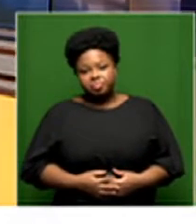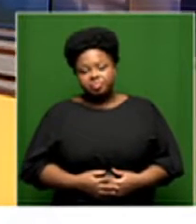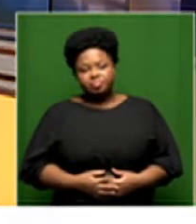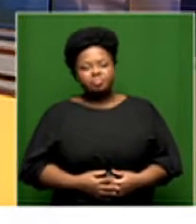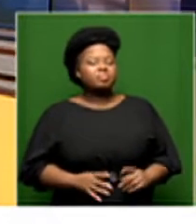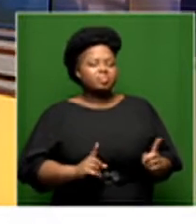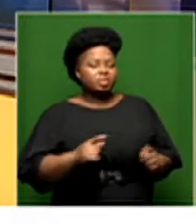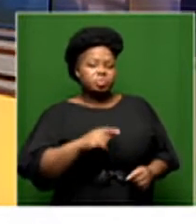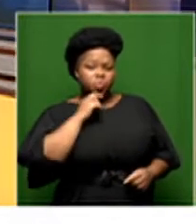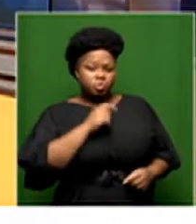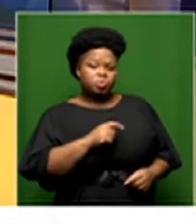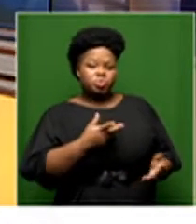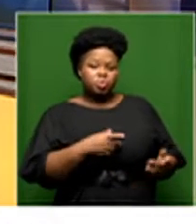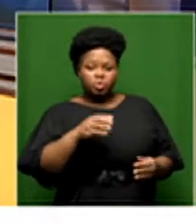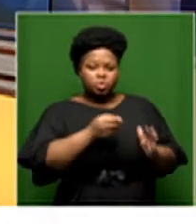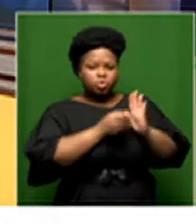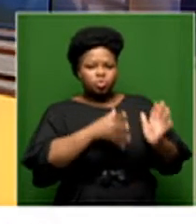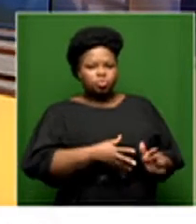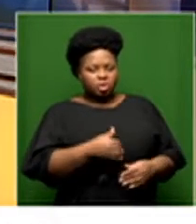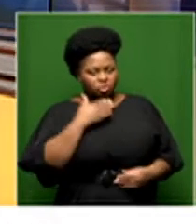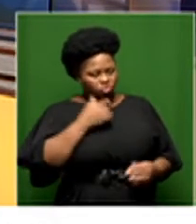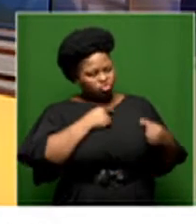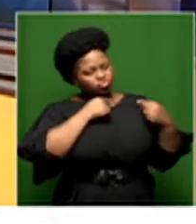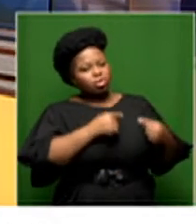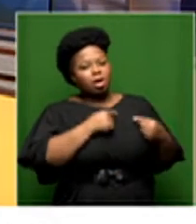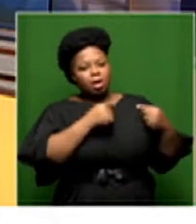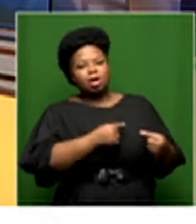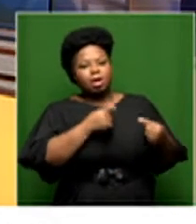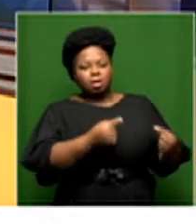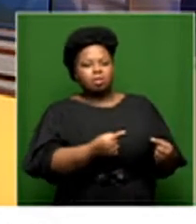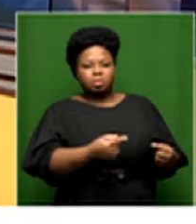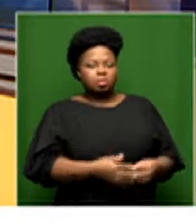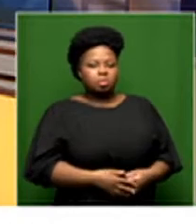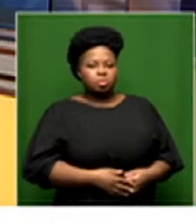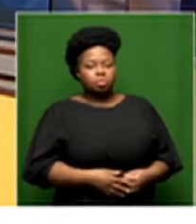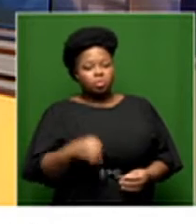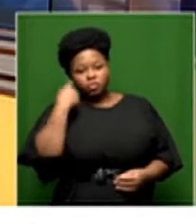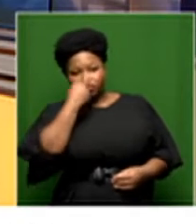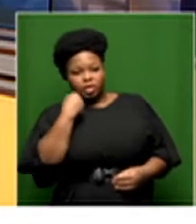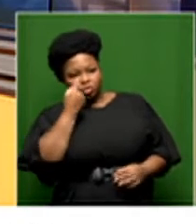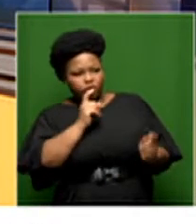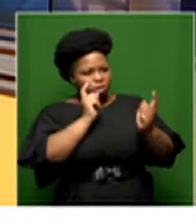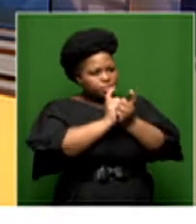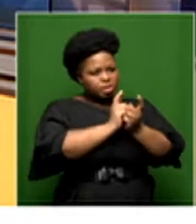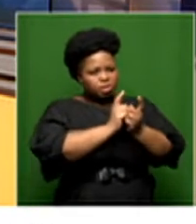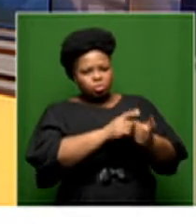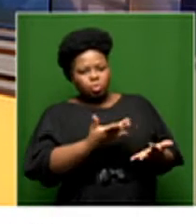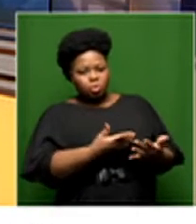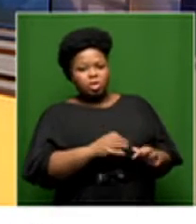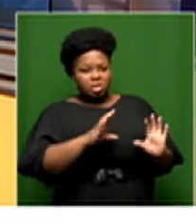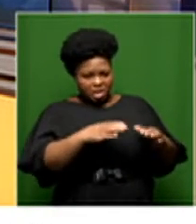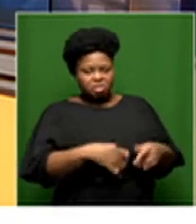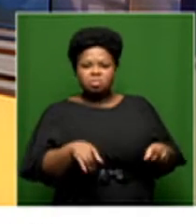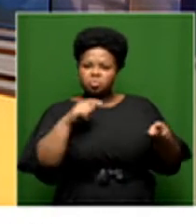The reality, Philip, is that students who struggle with face-to-face or in-person classes is more likely